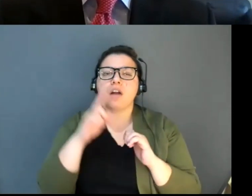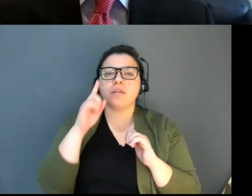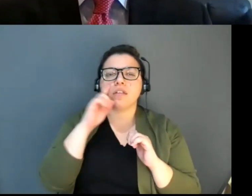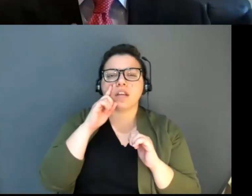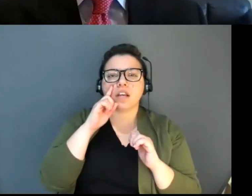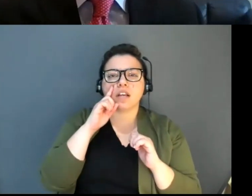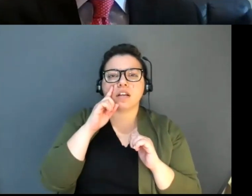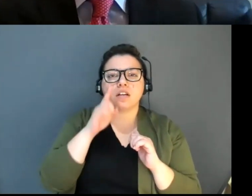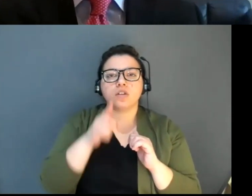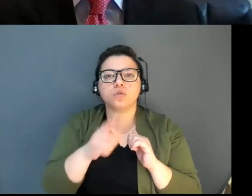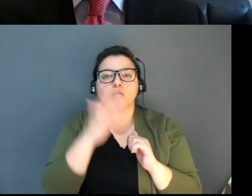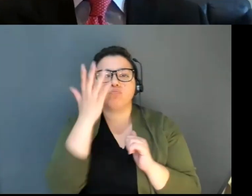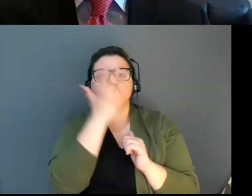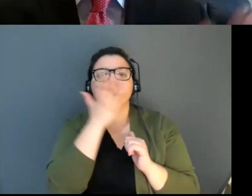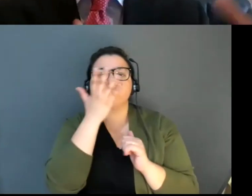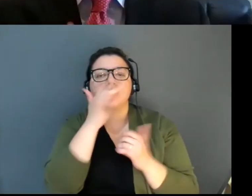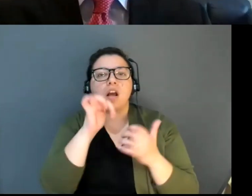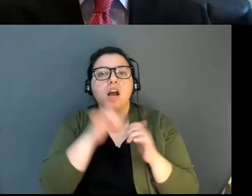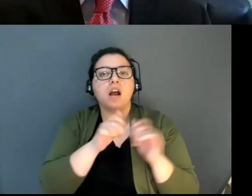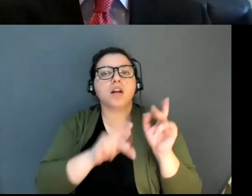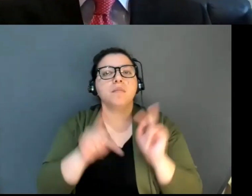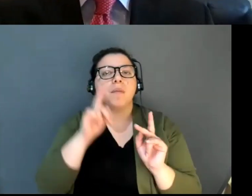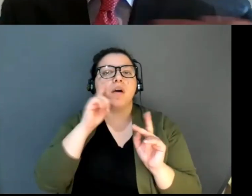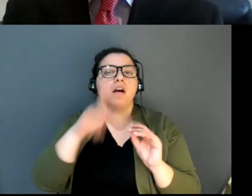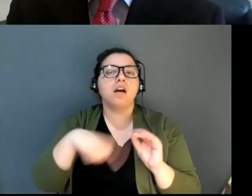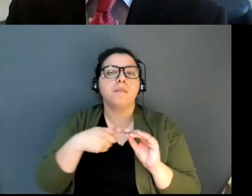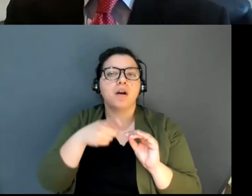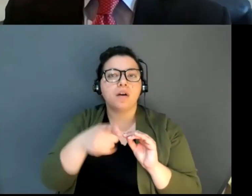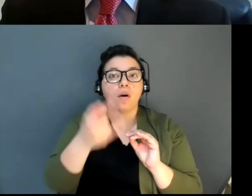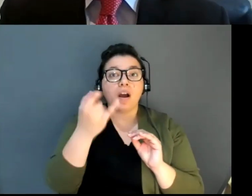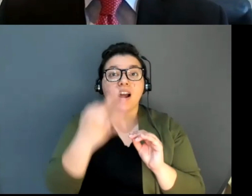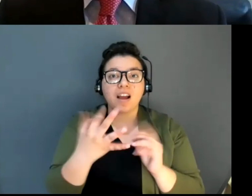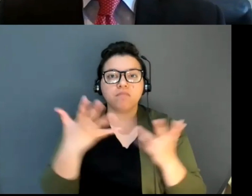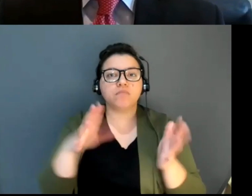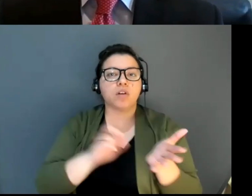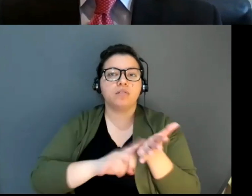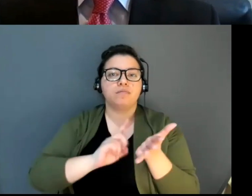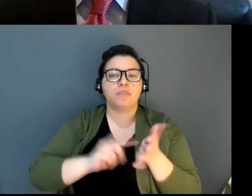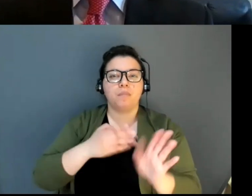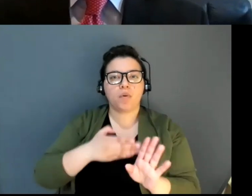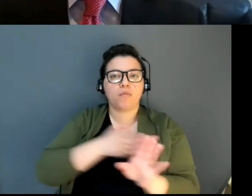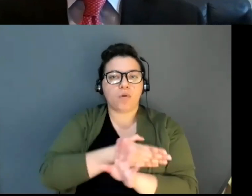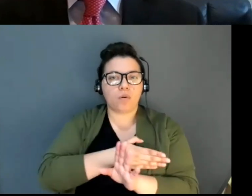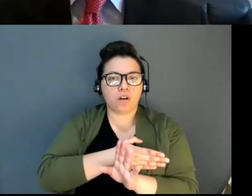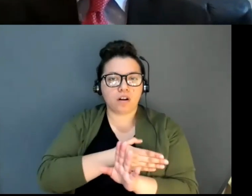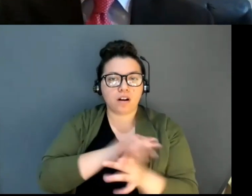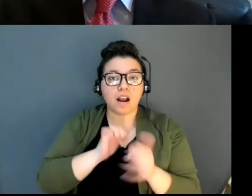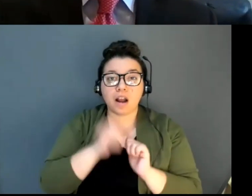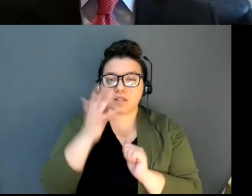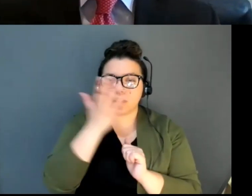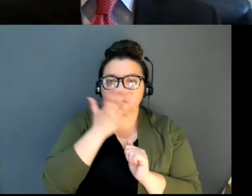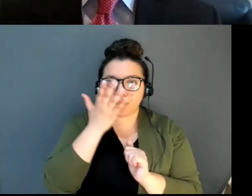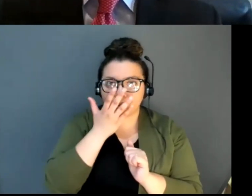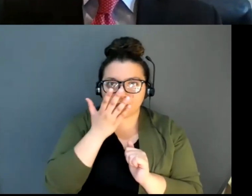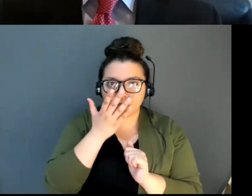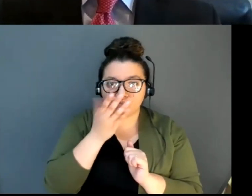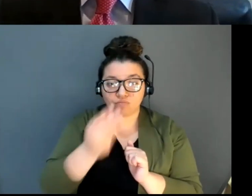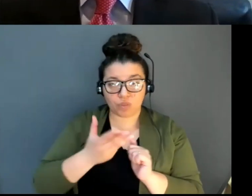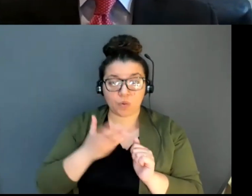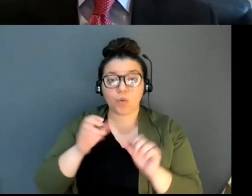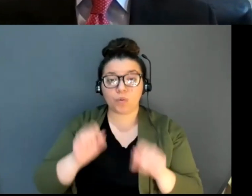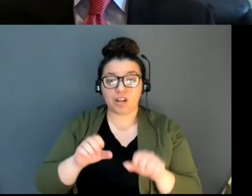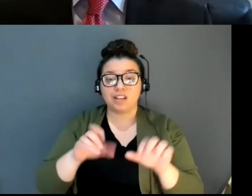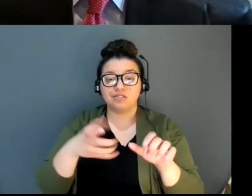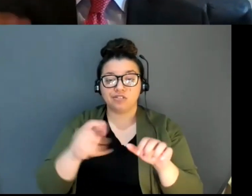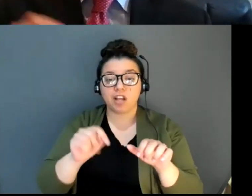you came with some research, some homework, some questions of your own? How do you think it would make you look in the eyes of the employer? Let us know in